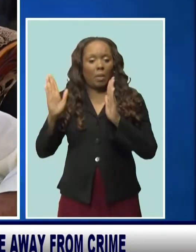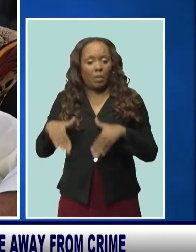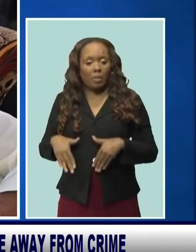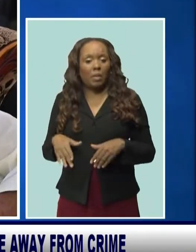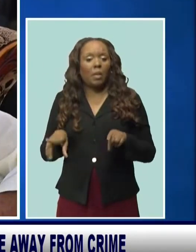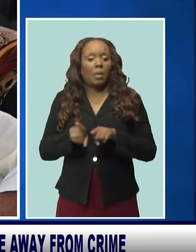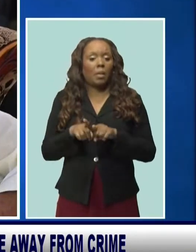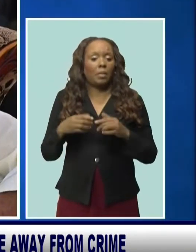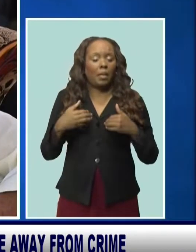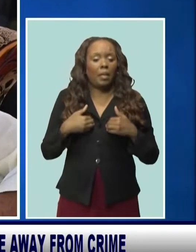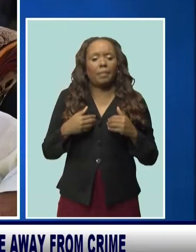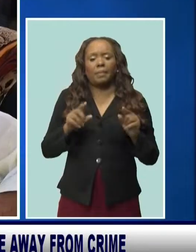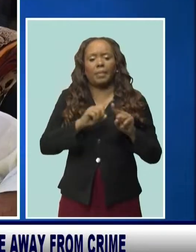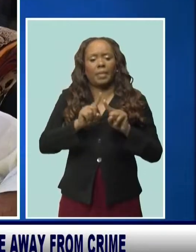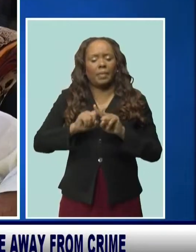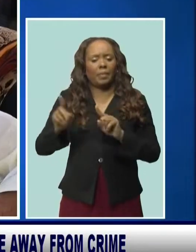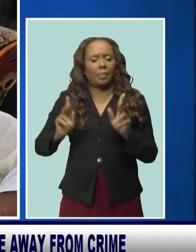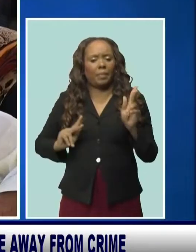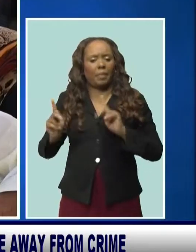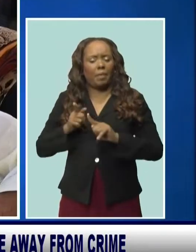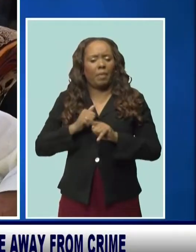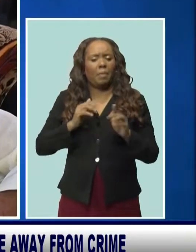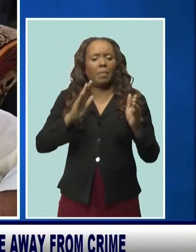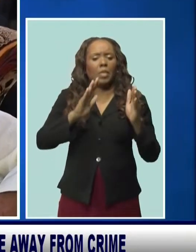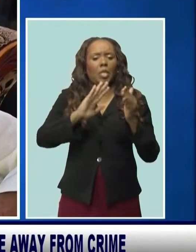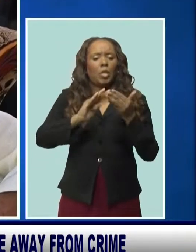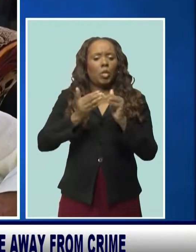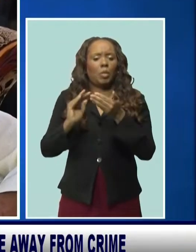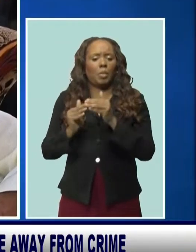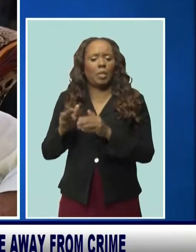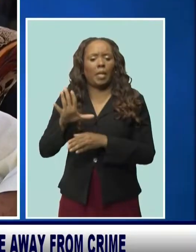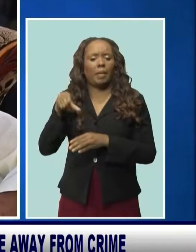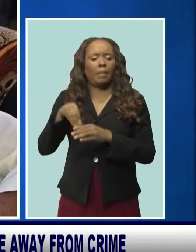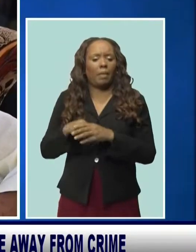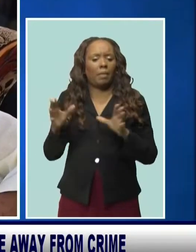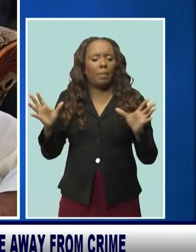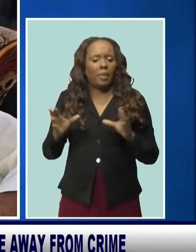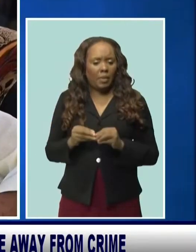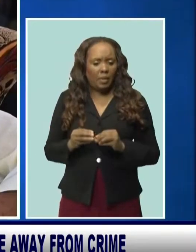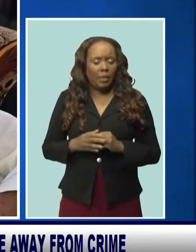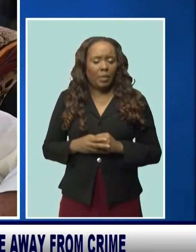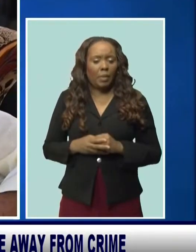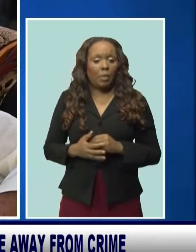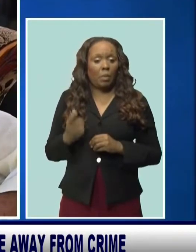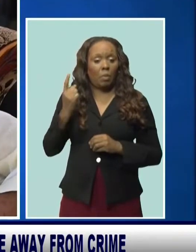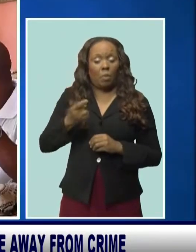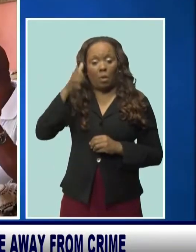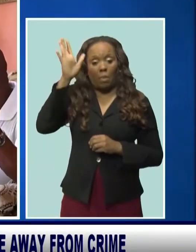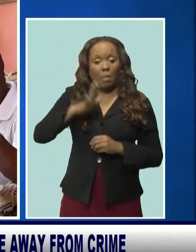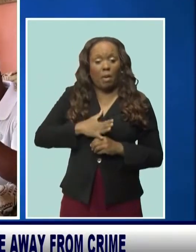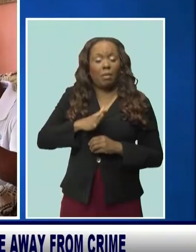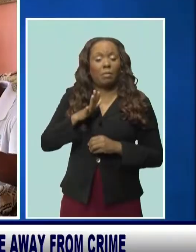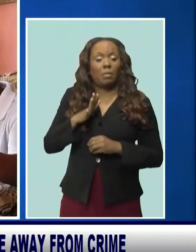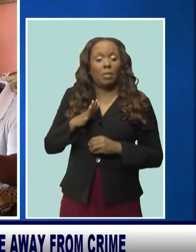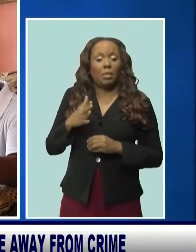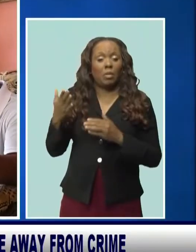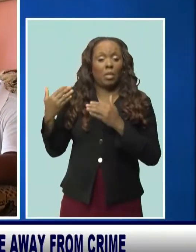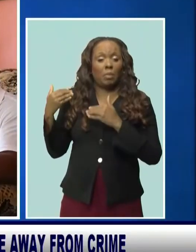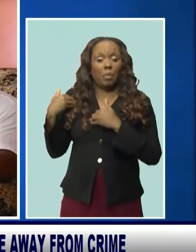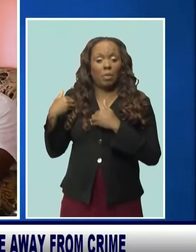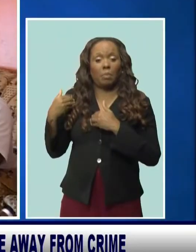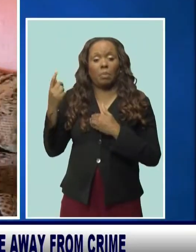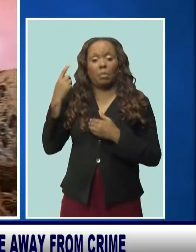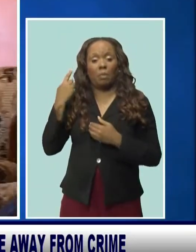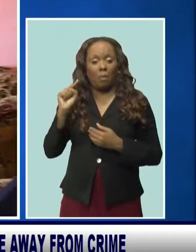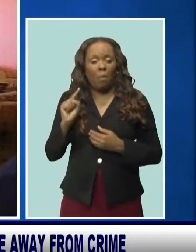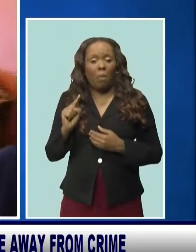Agard, and community practitioner Winston Istanbul Branch, who was instrumental in the peace treaty. Branch says any